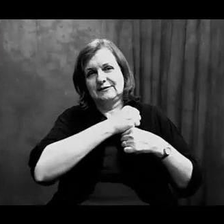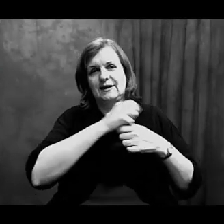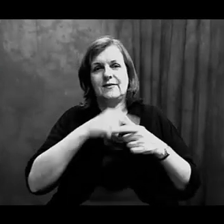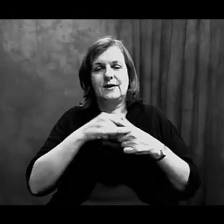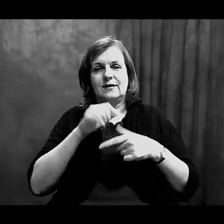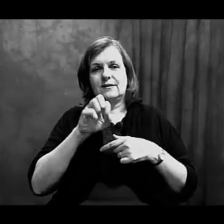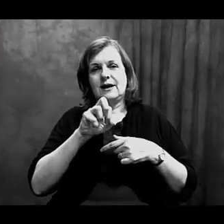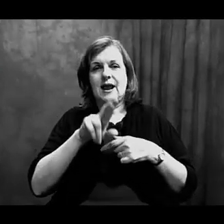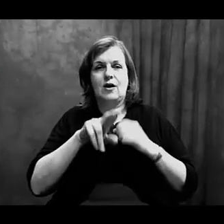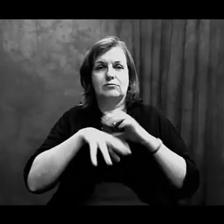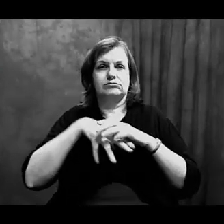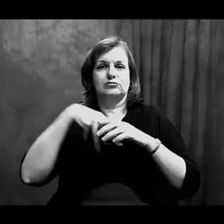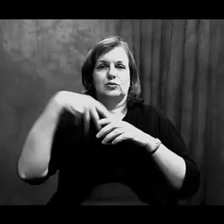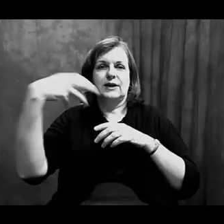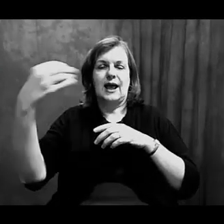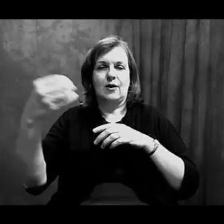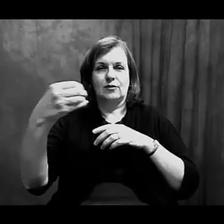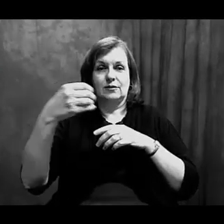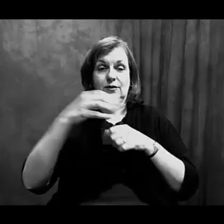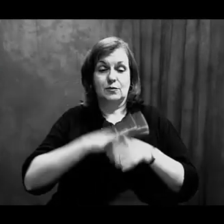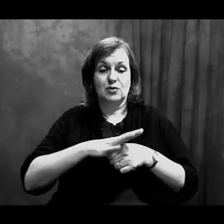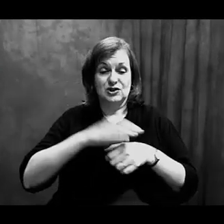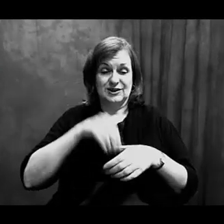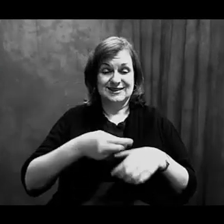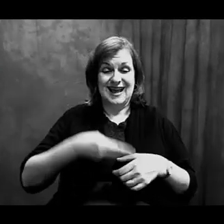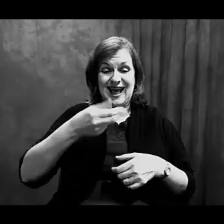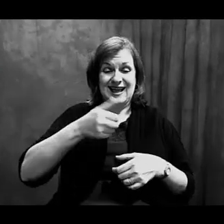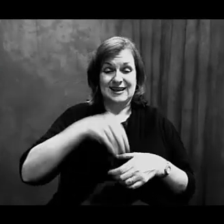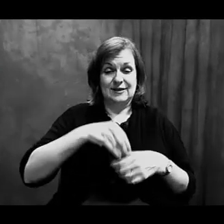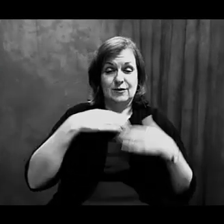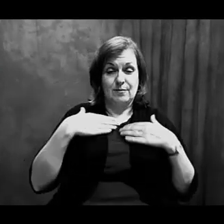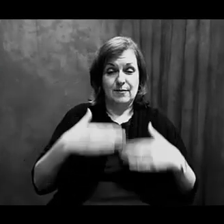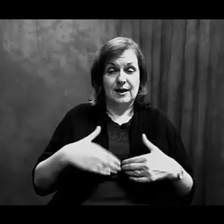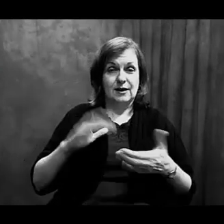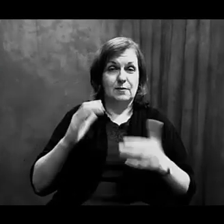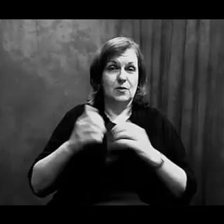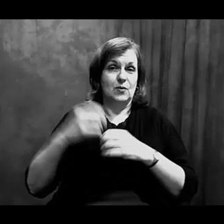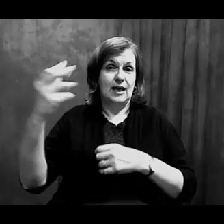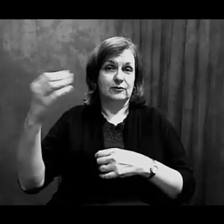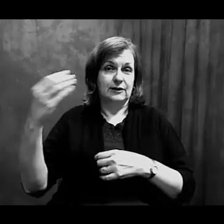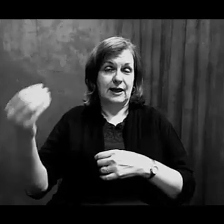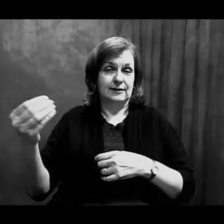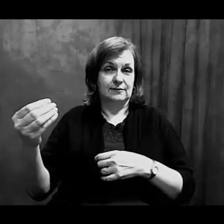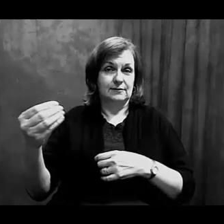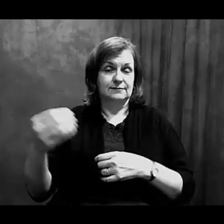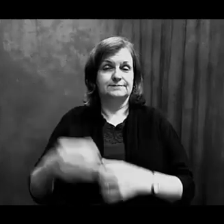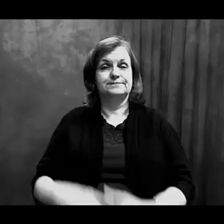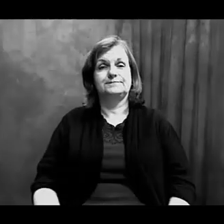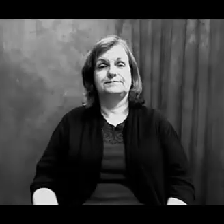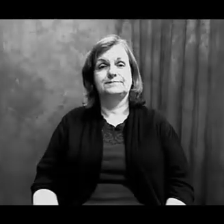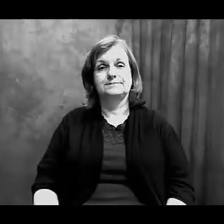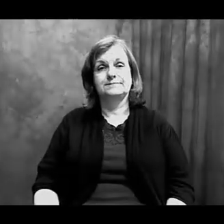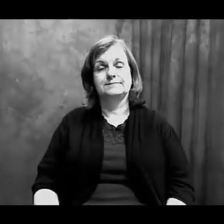greater inside than in the room. If you're squeezing your lungs, air moves out.